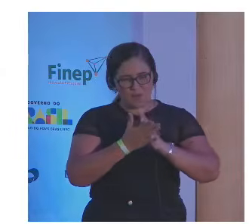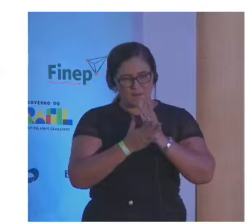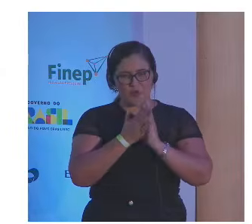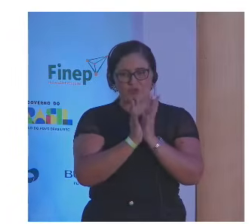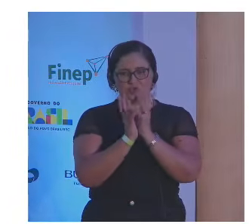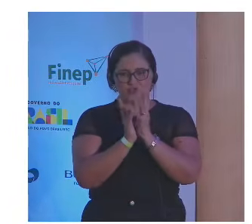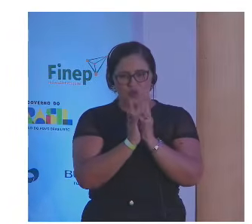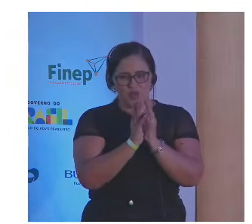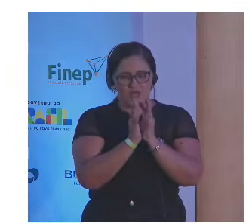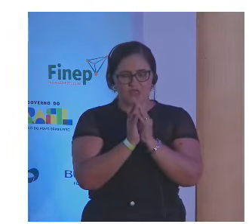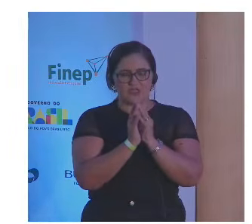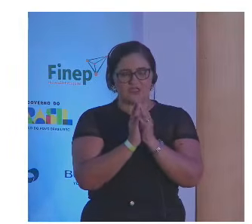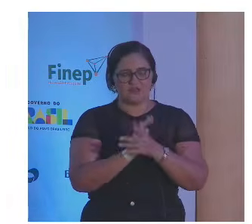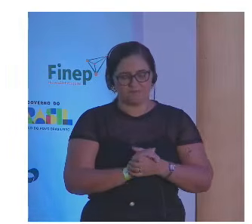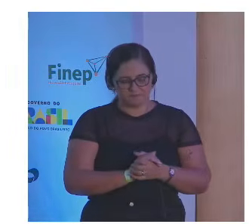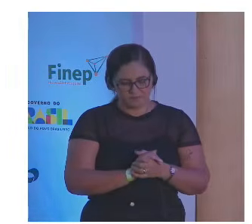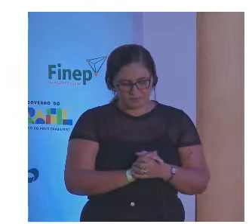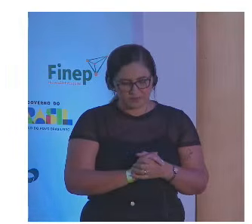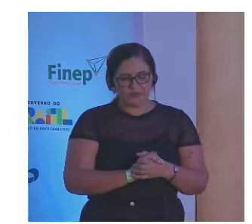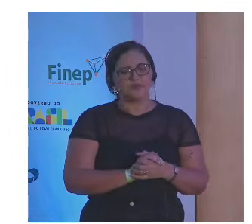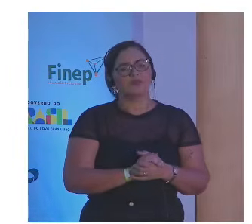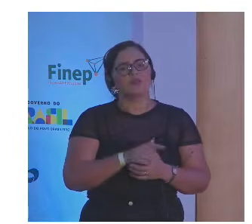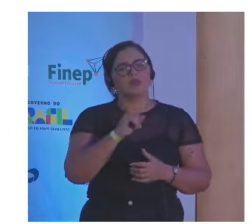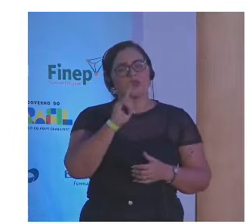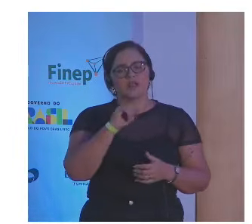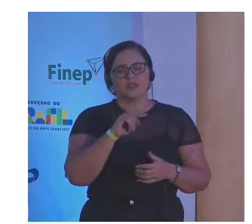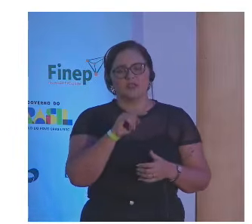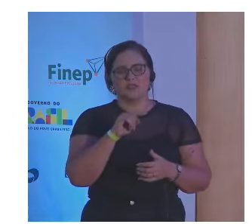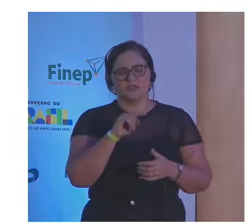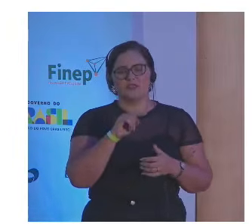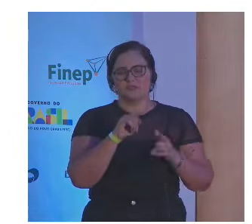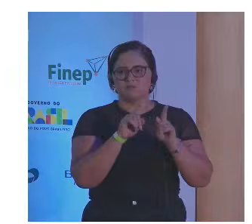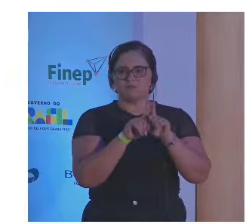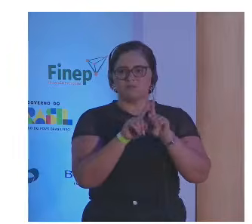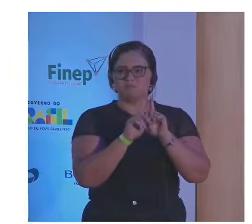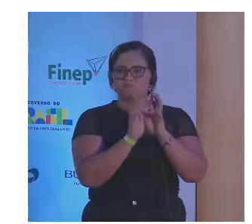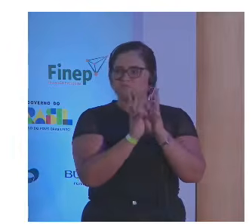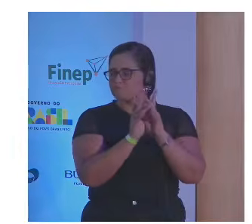the dinoflagellates, they generate